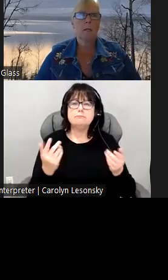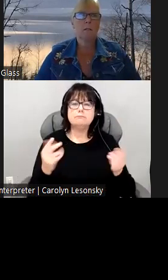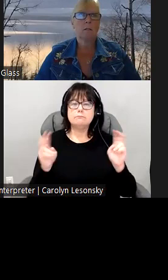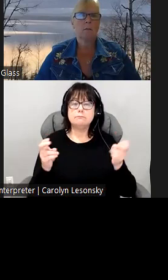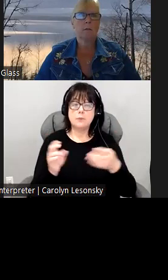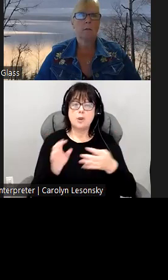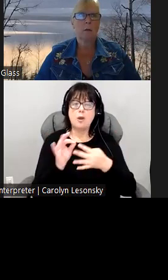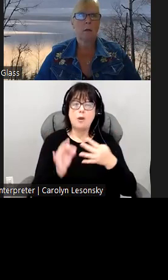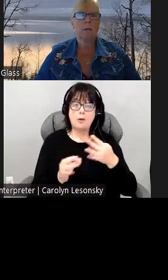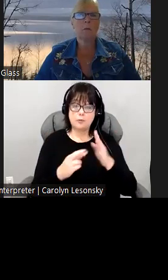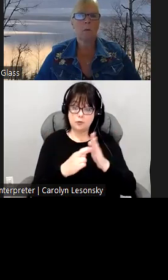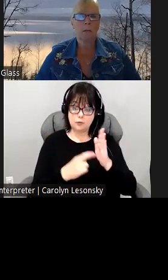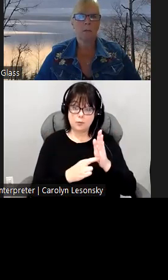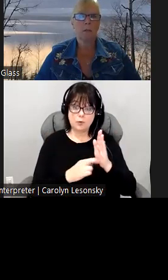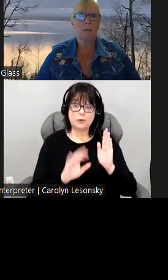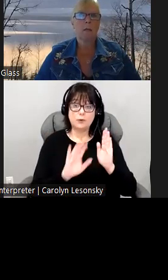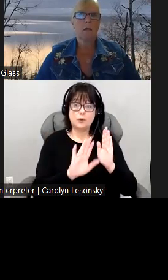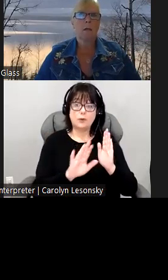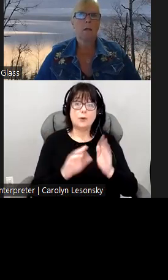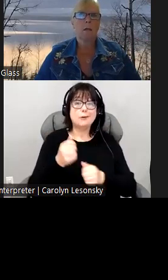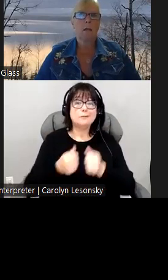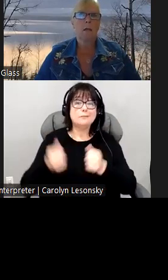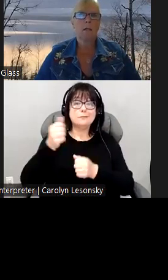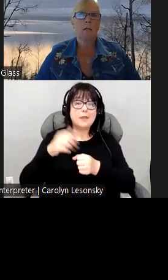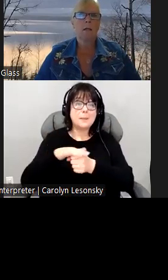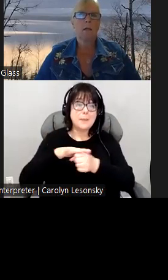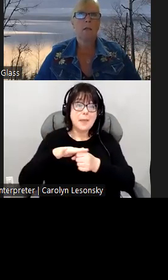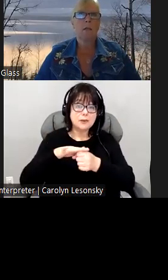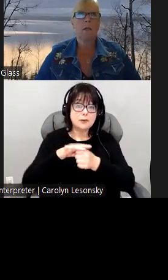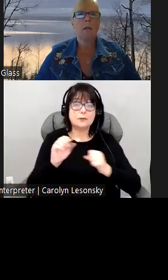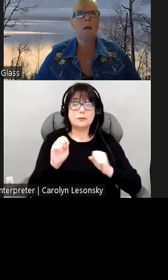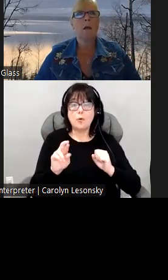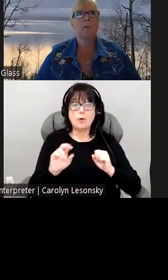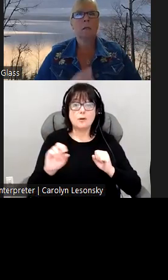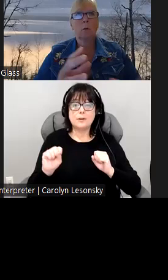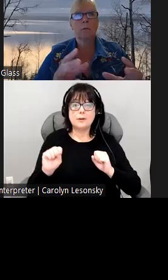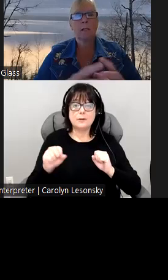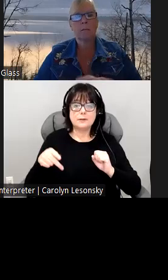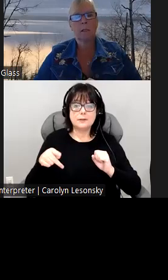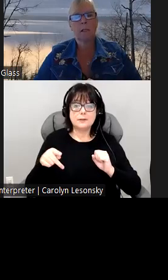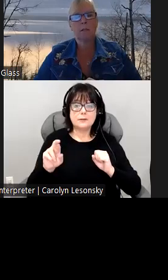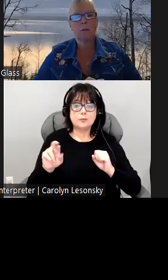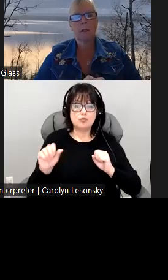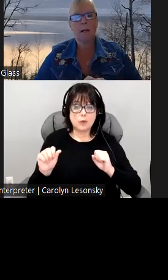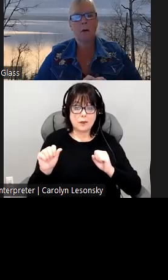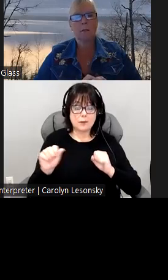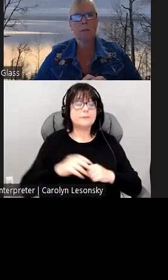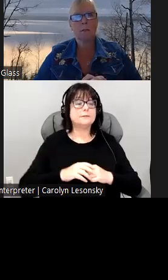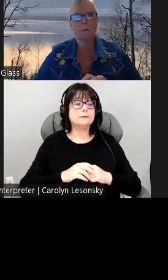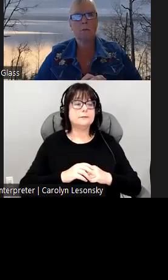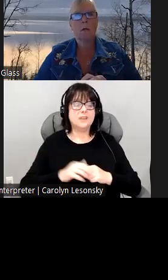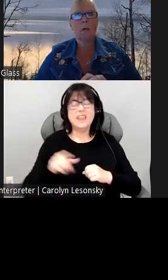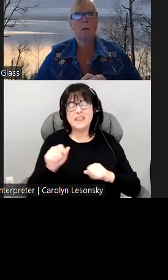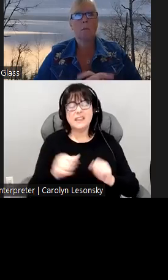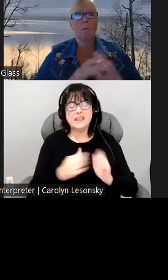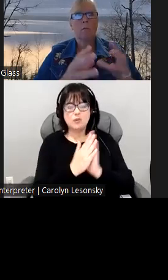site manager or your SPRA can request. And they have a little more flexibility to allow us